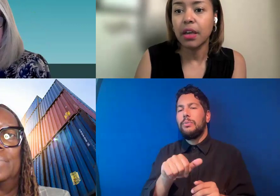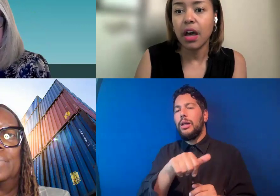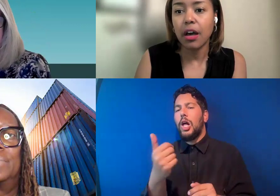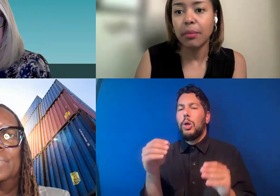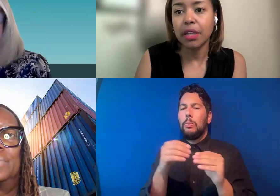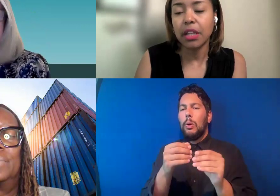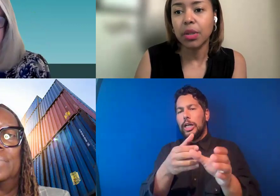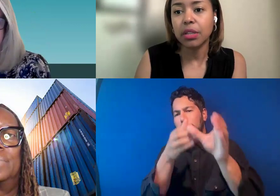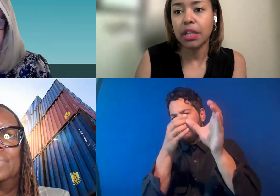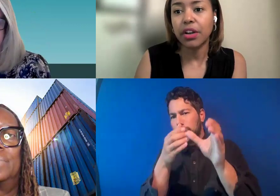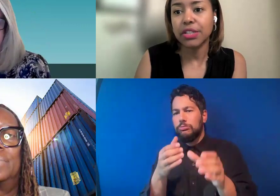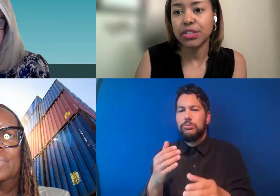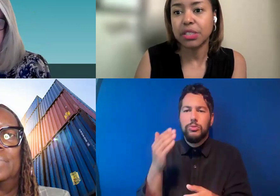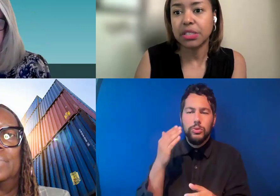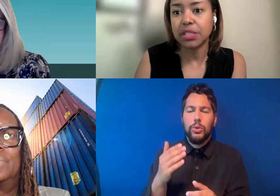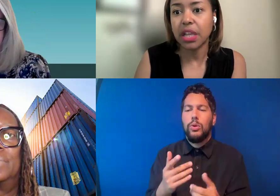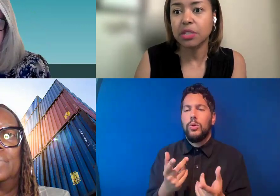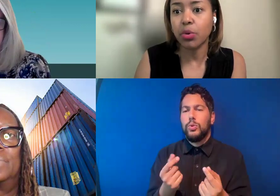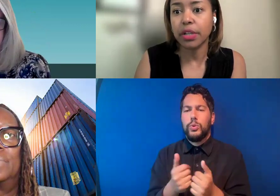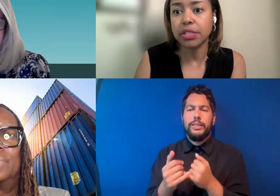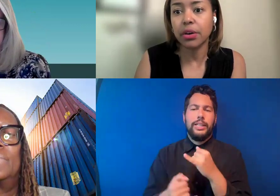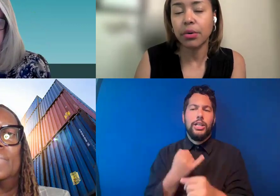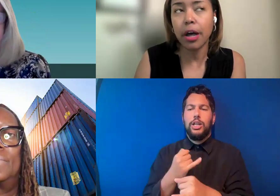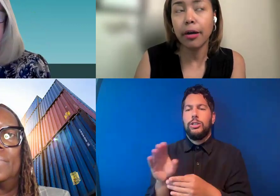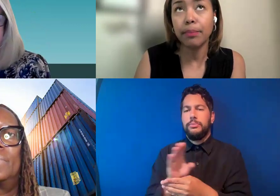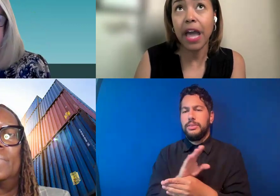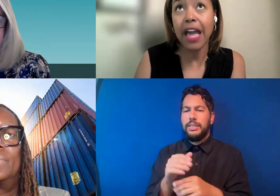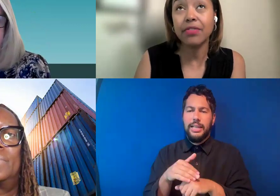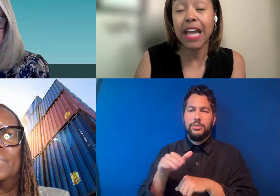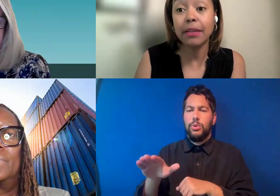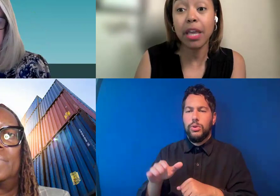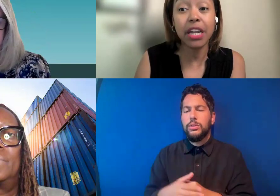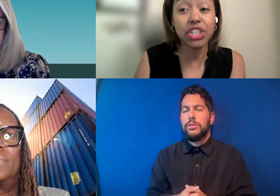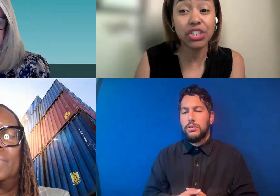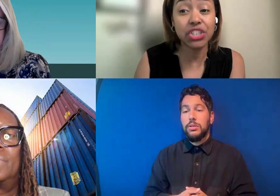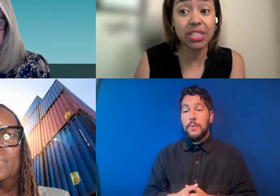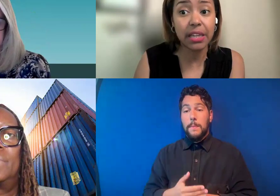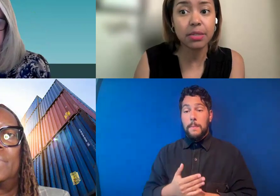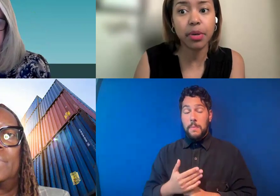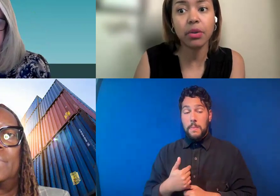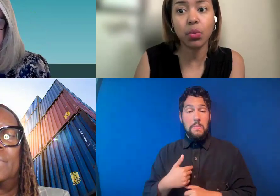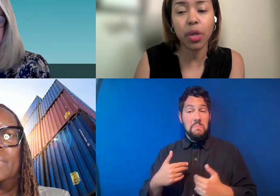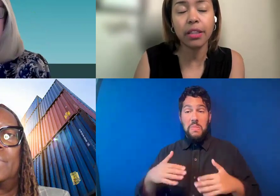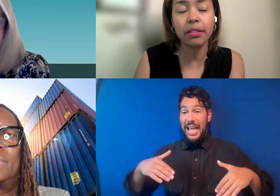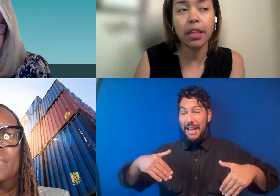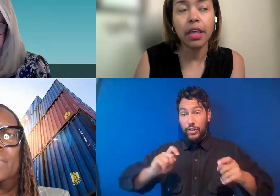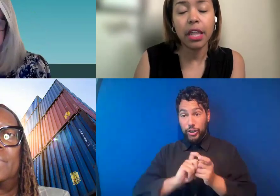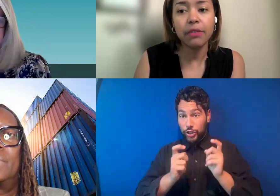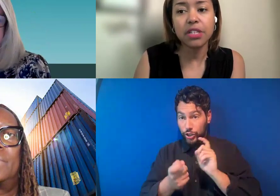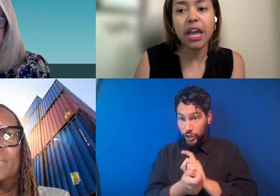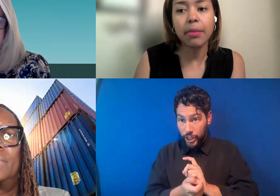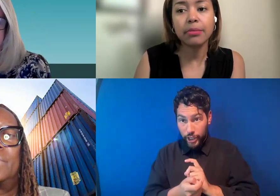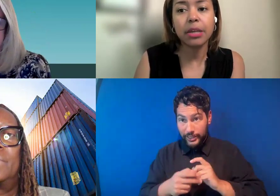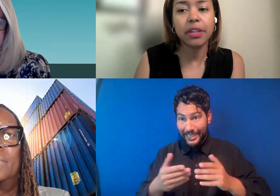of a SME in dealing with international business and exporting. So I have not made any changes yet, but